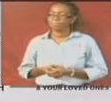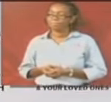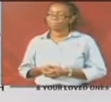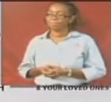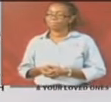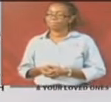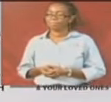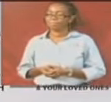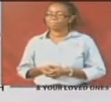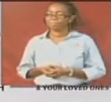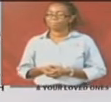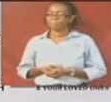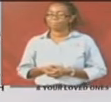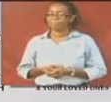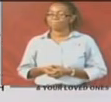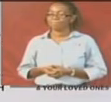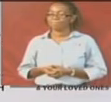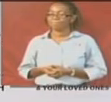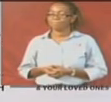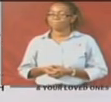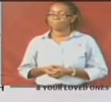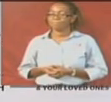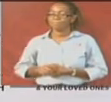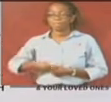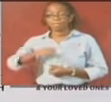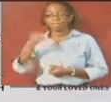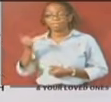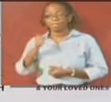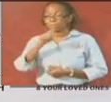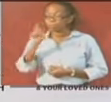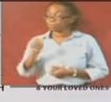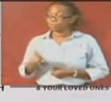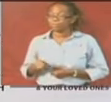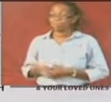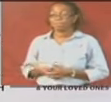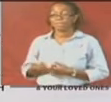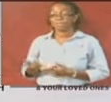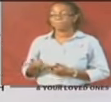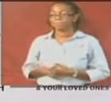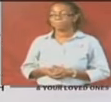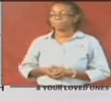Ms. Sukhchand. We now go to AZP News.